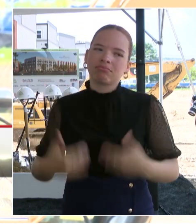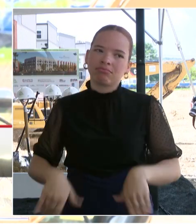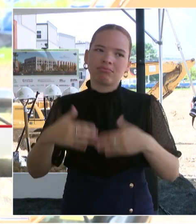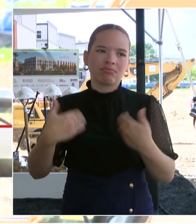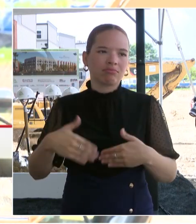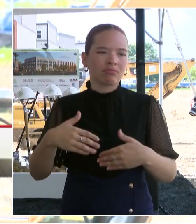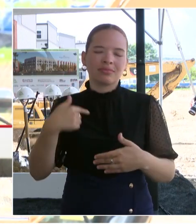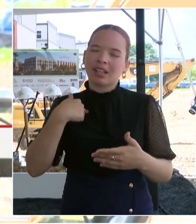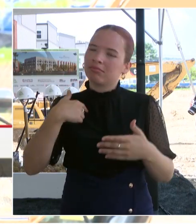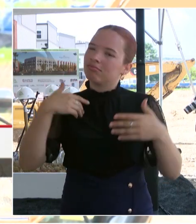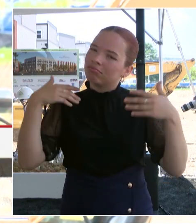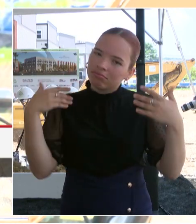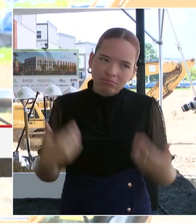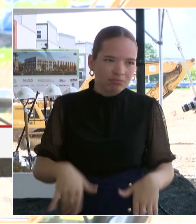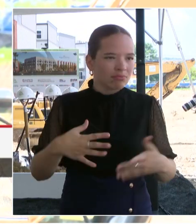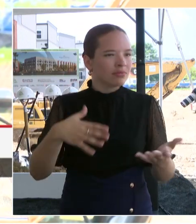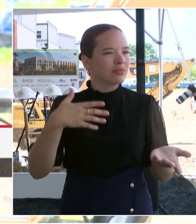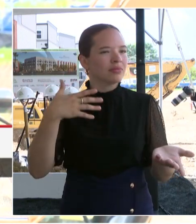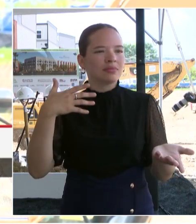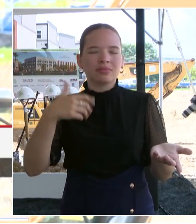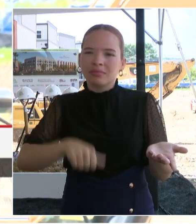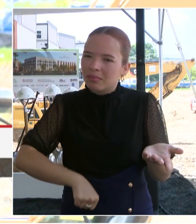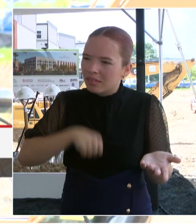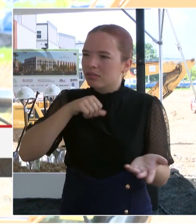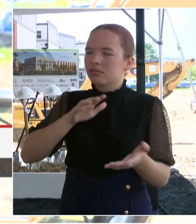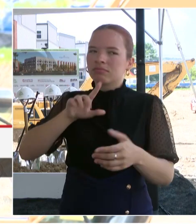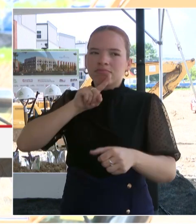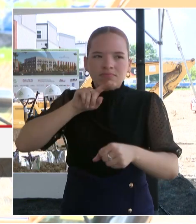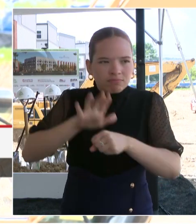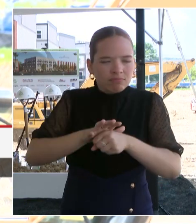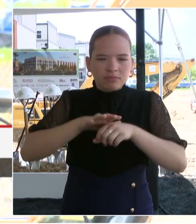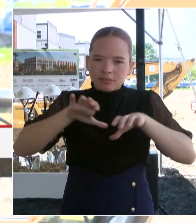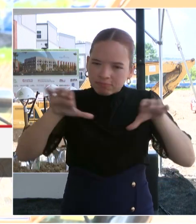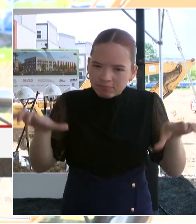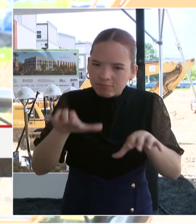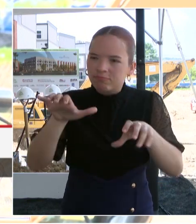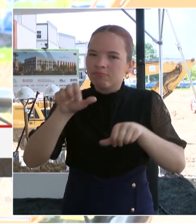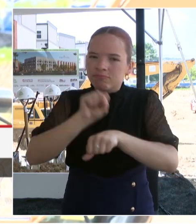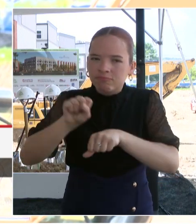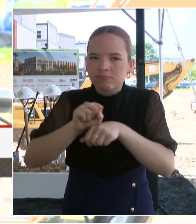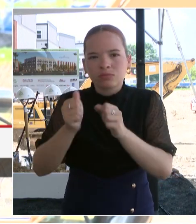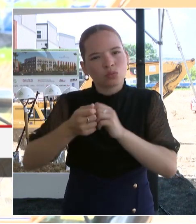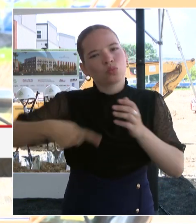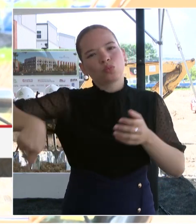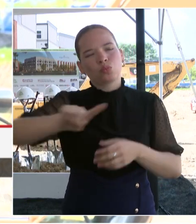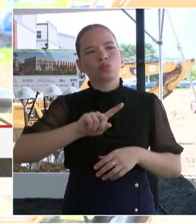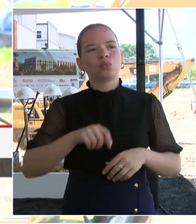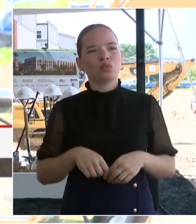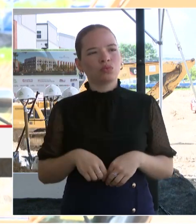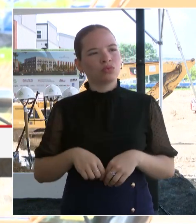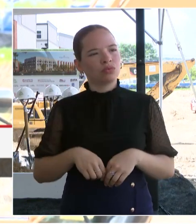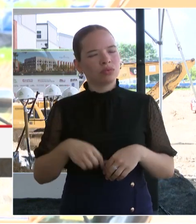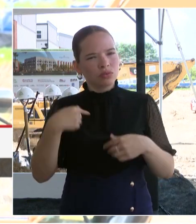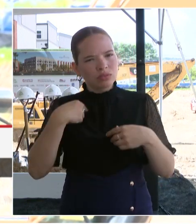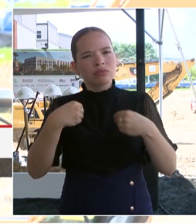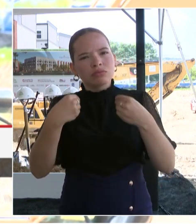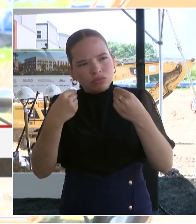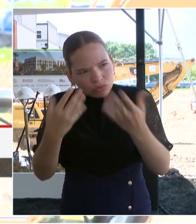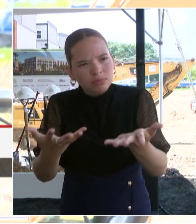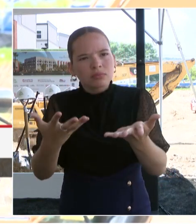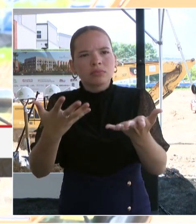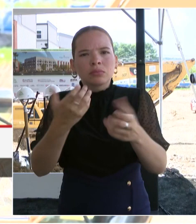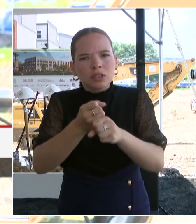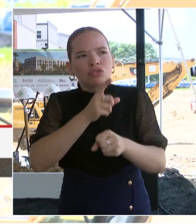on our promises, and I'm even more proud that we are delivering great places, affordable